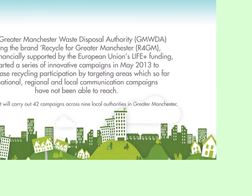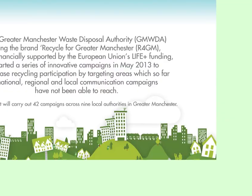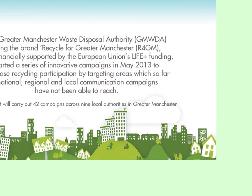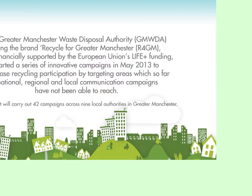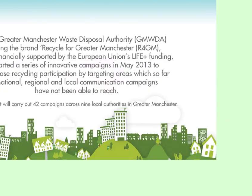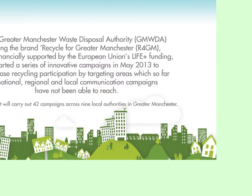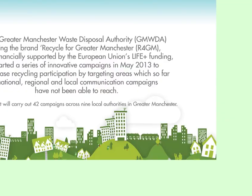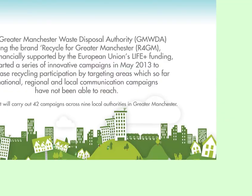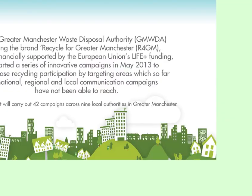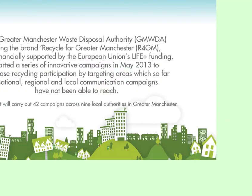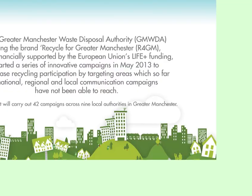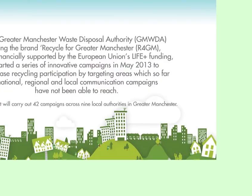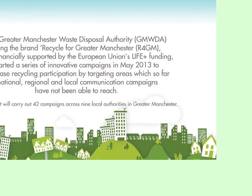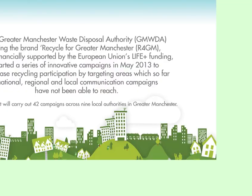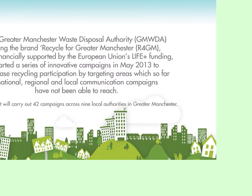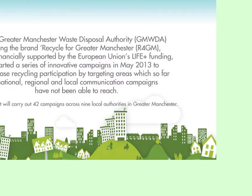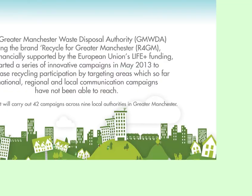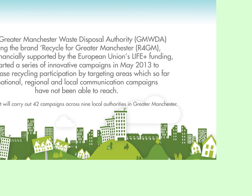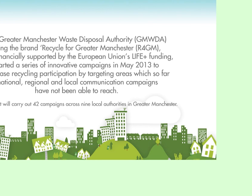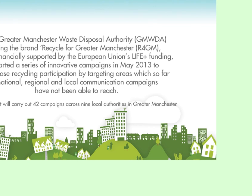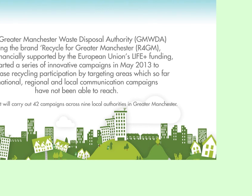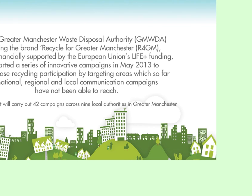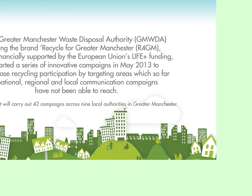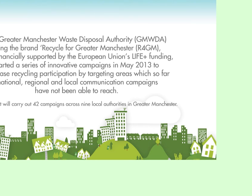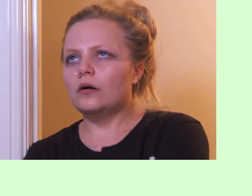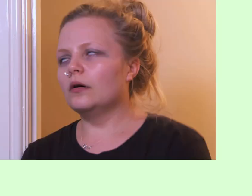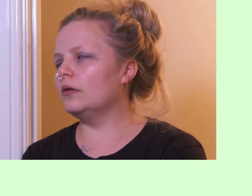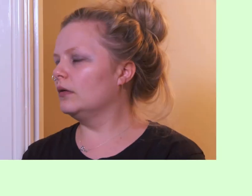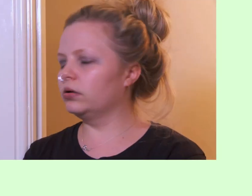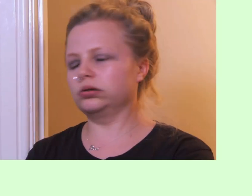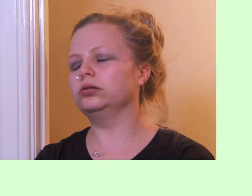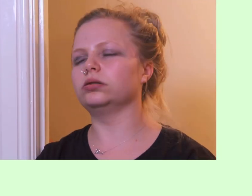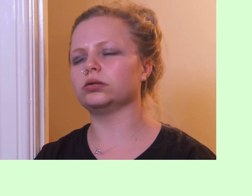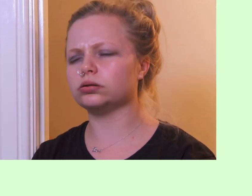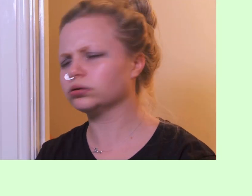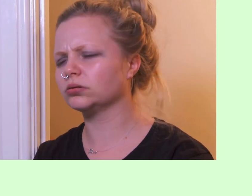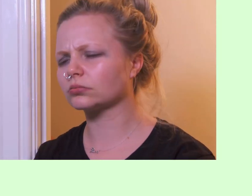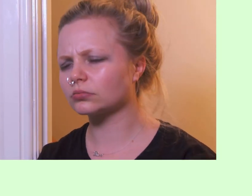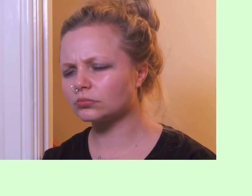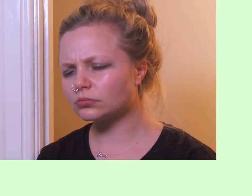What the hell is all this noise?